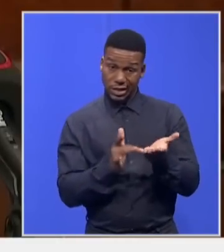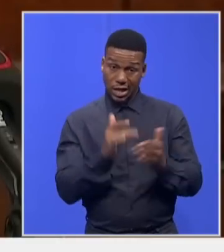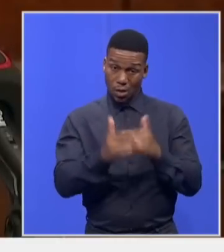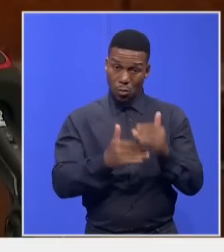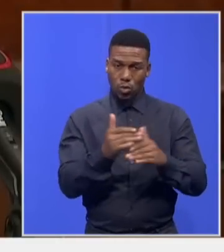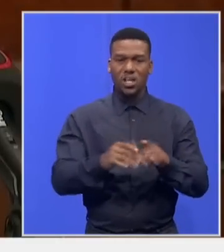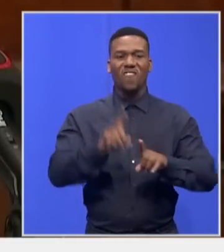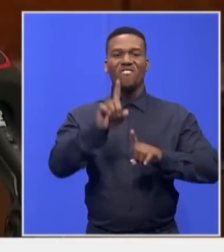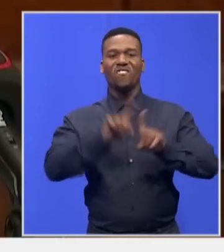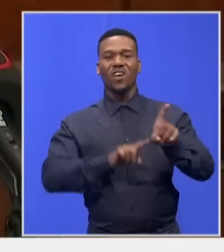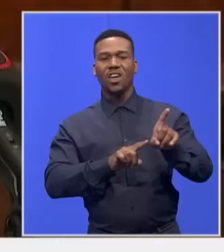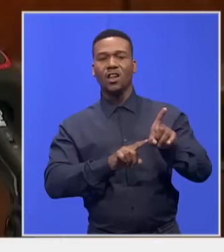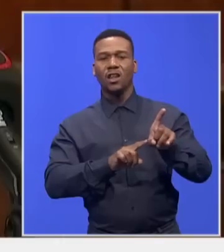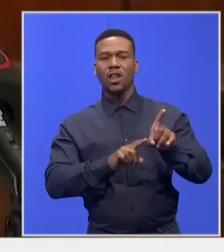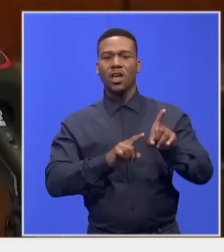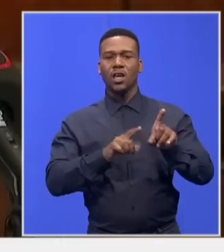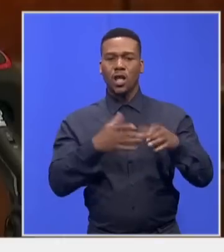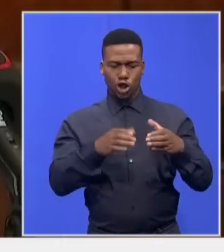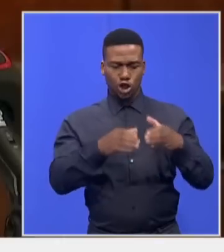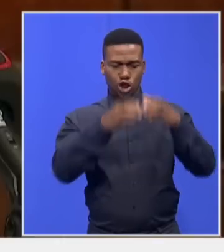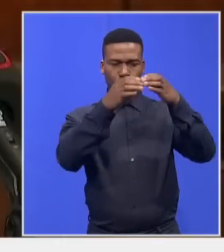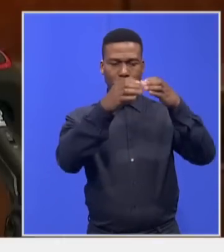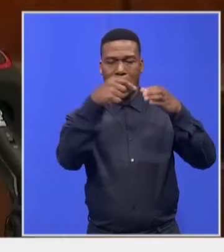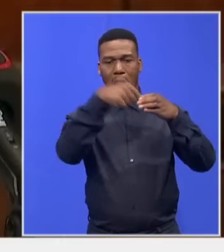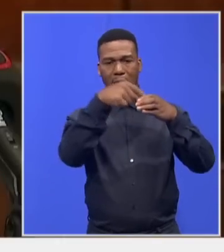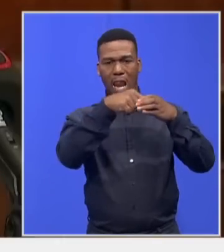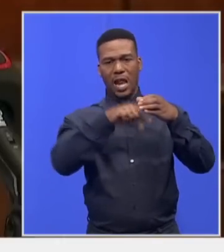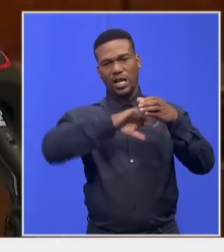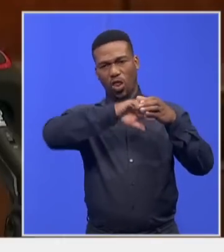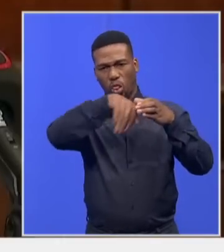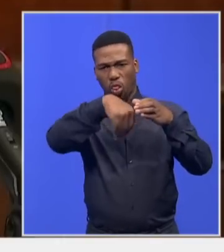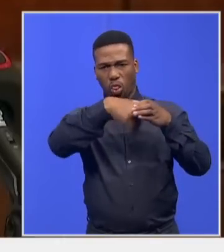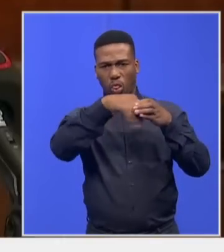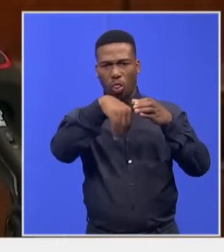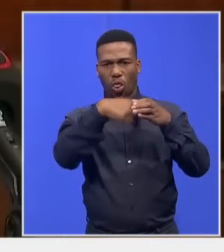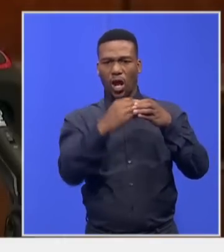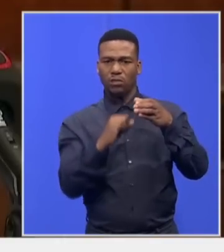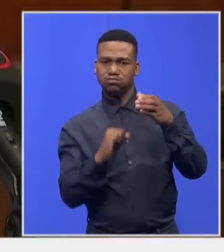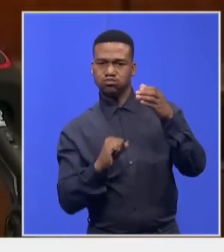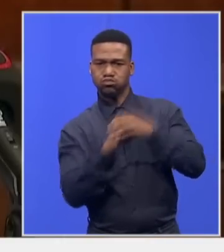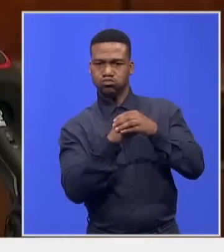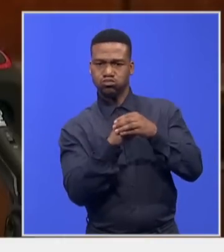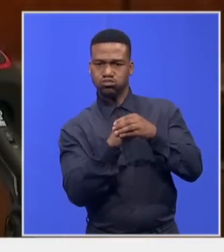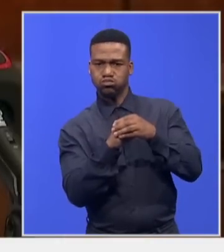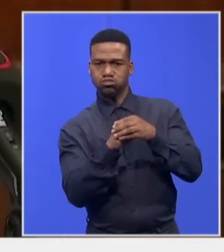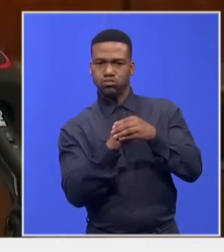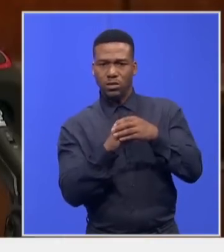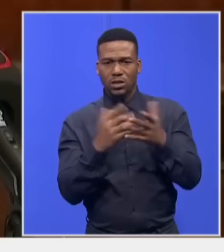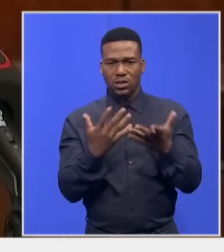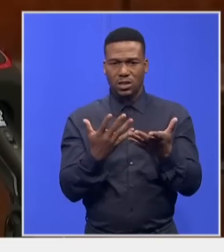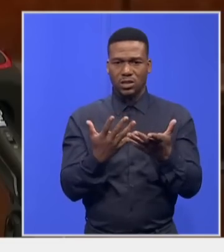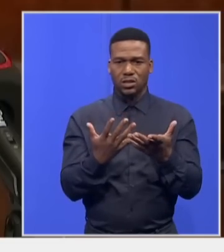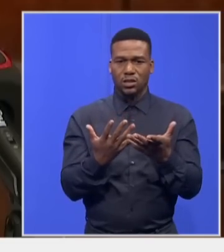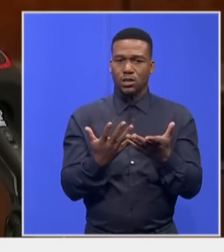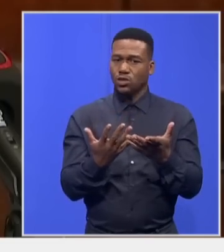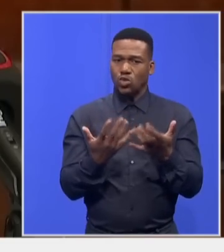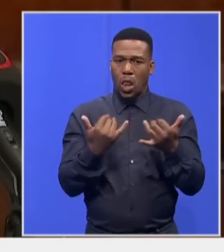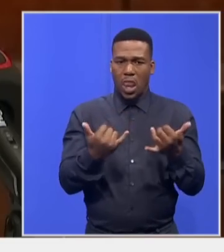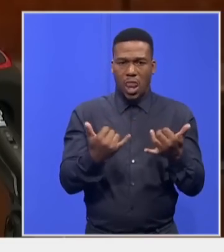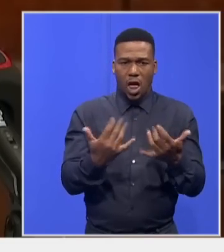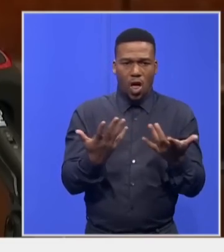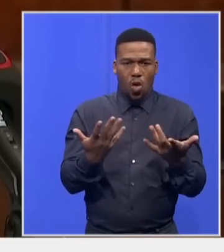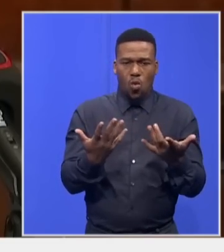stacked on the chimney, and the weight of the slurry went into thousands of kilograms, which undermined